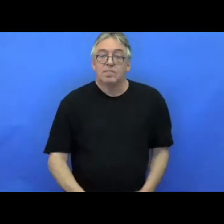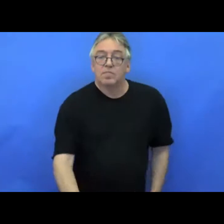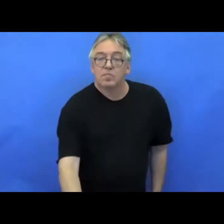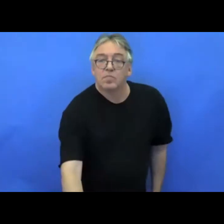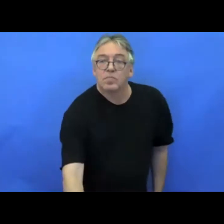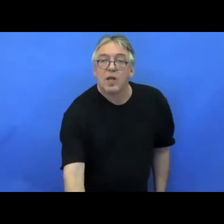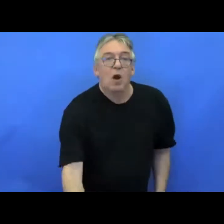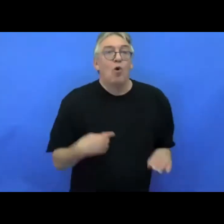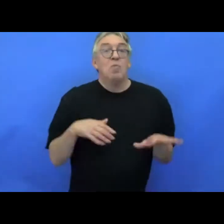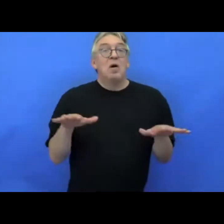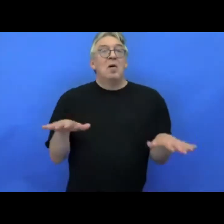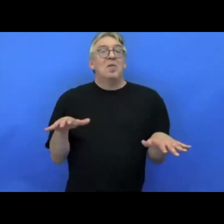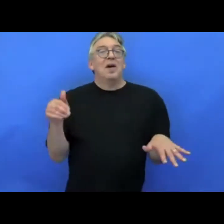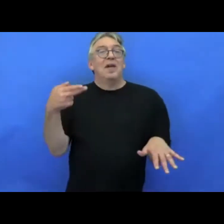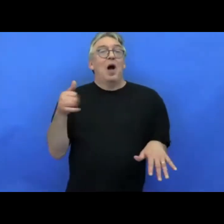Just waiting for Haitham.